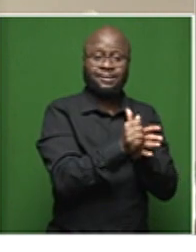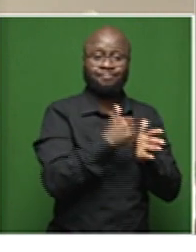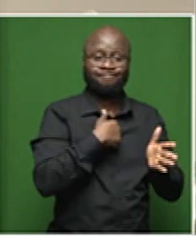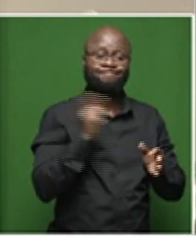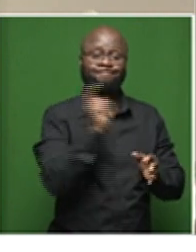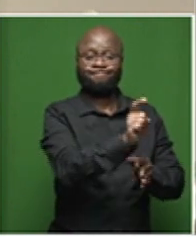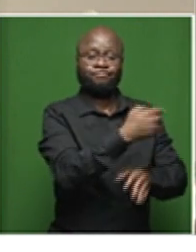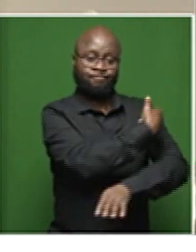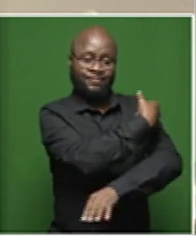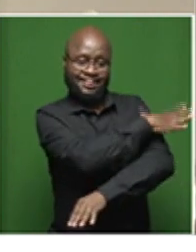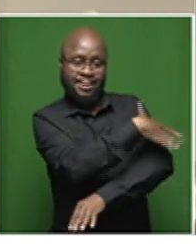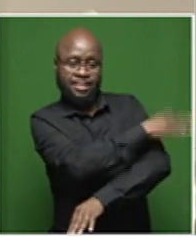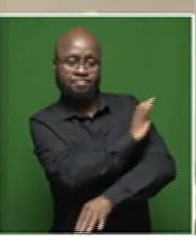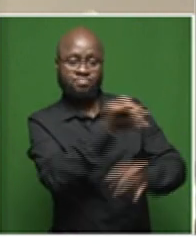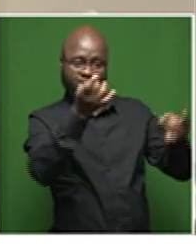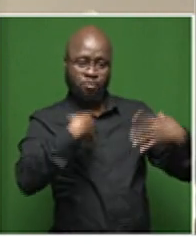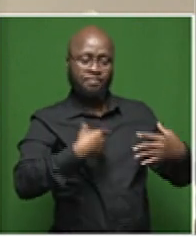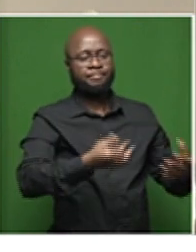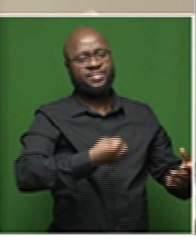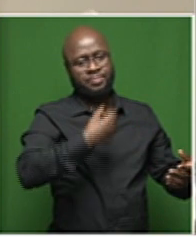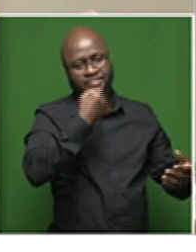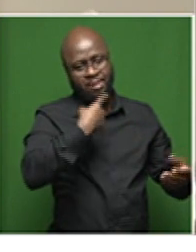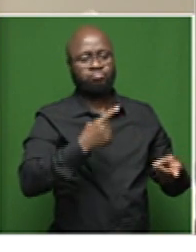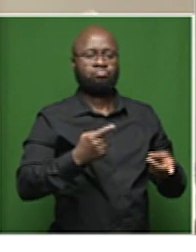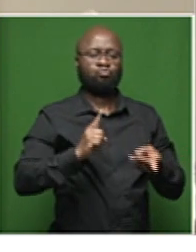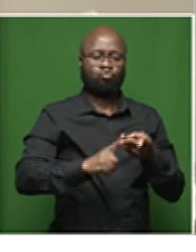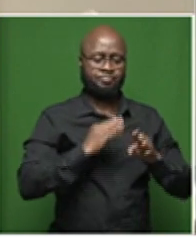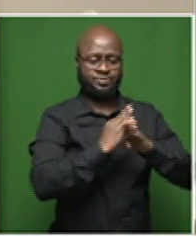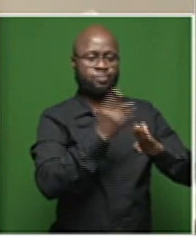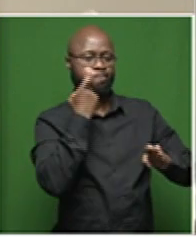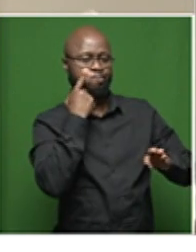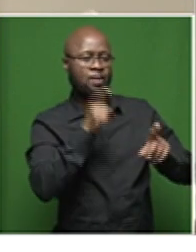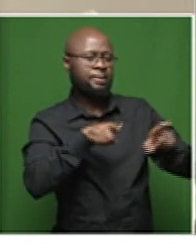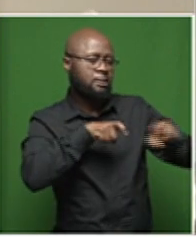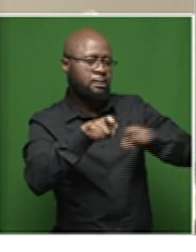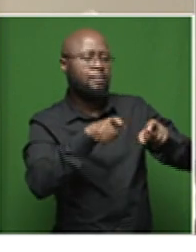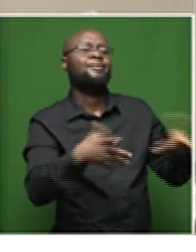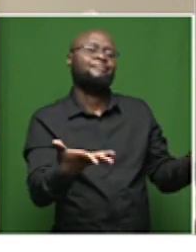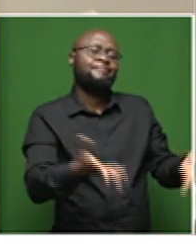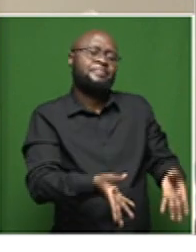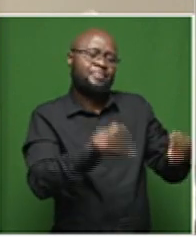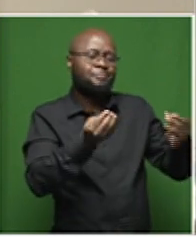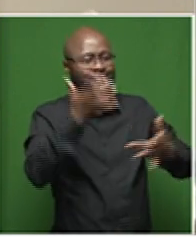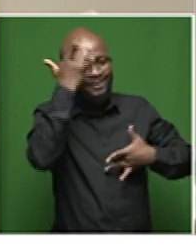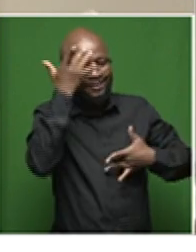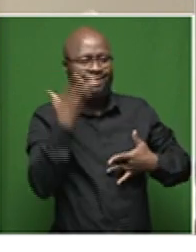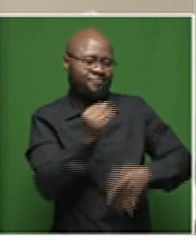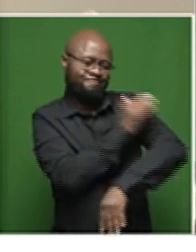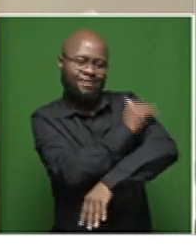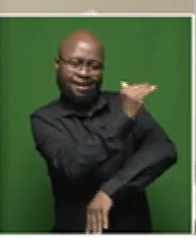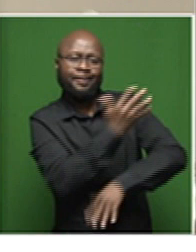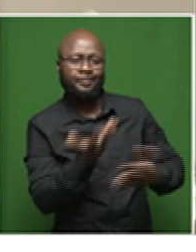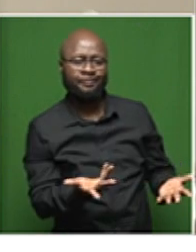get medication for my prevention, they did a test and found out, and then that's when I found out that I have